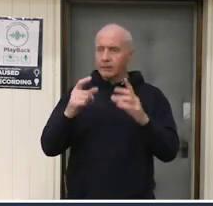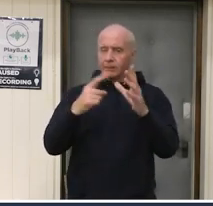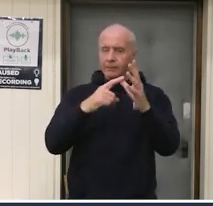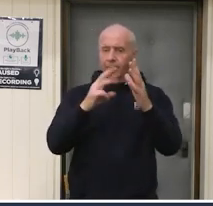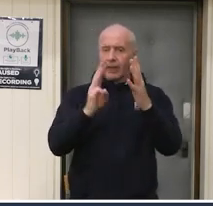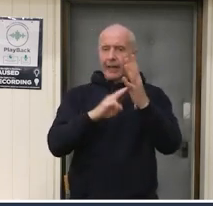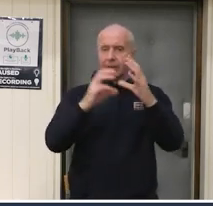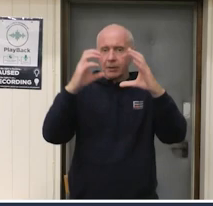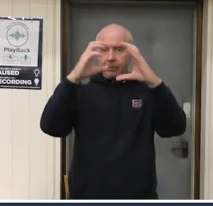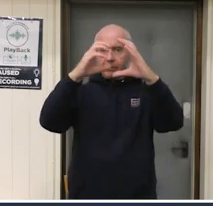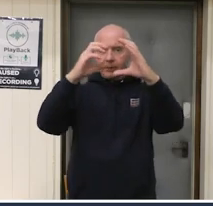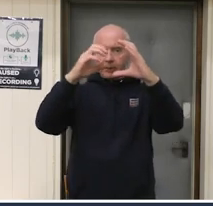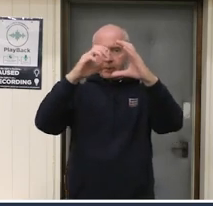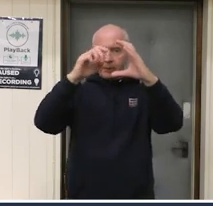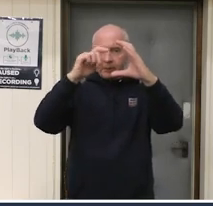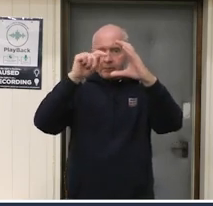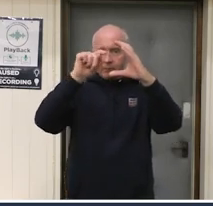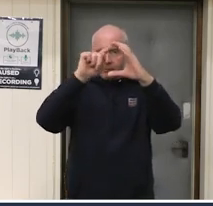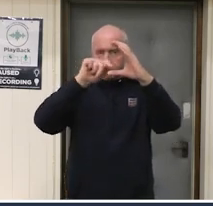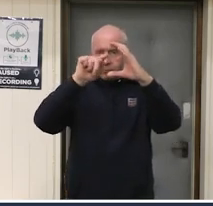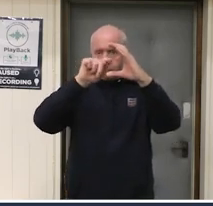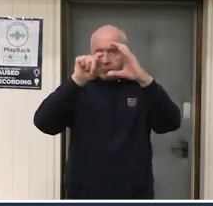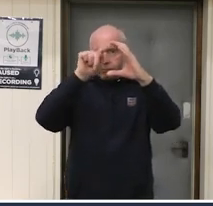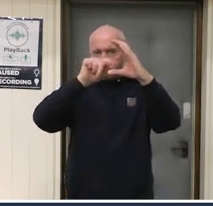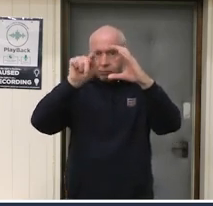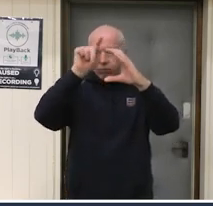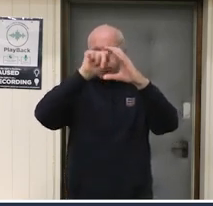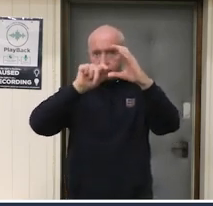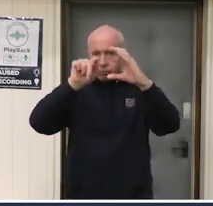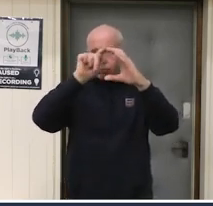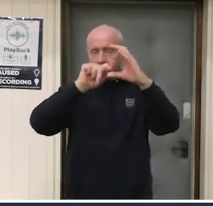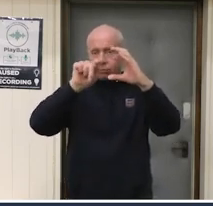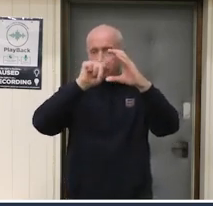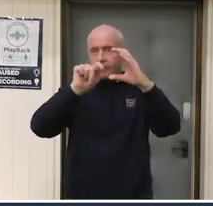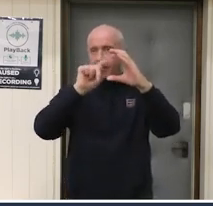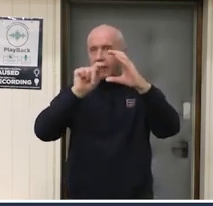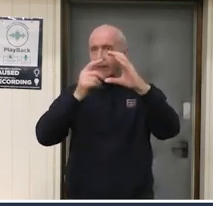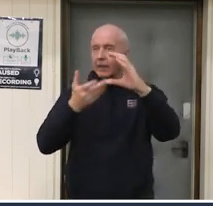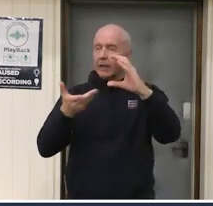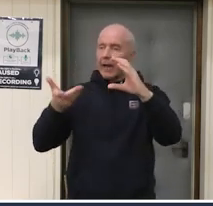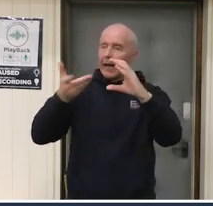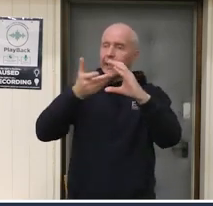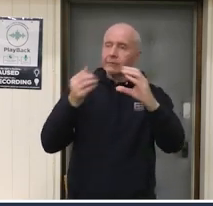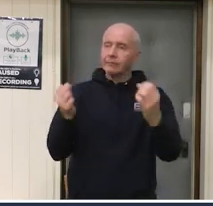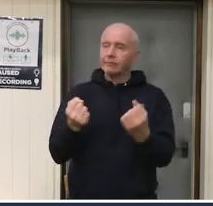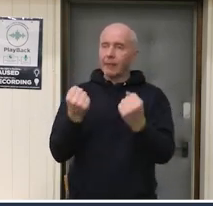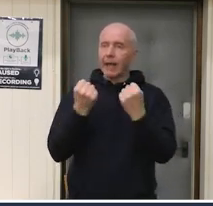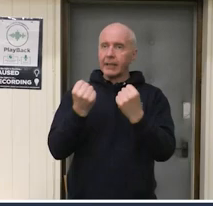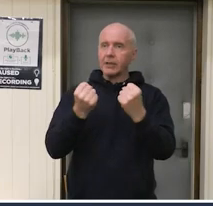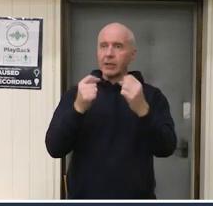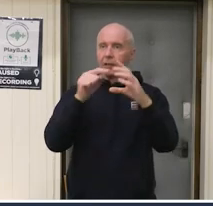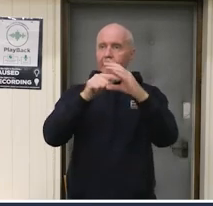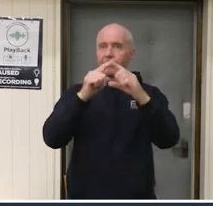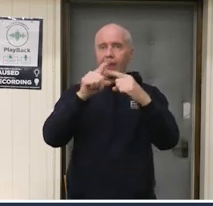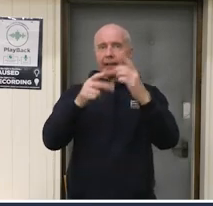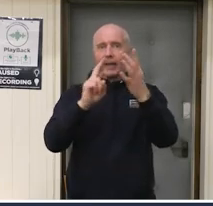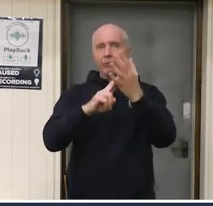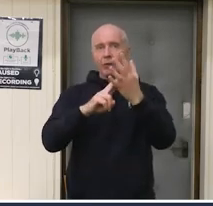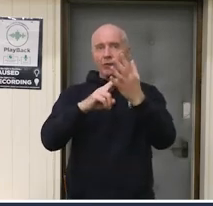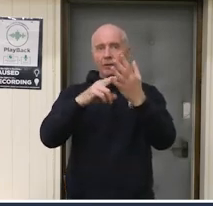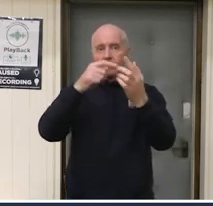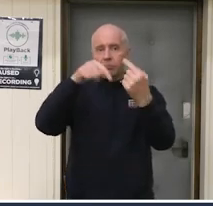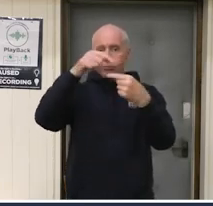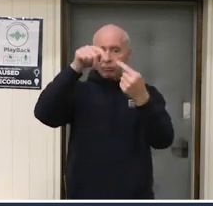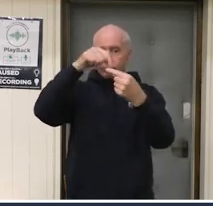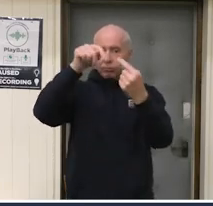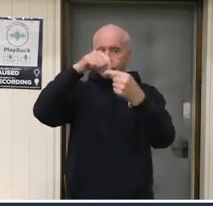electrons kind of whizzing around the outside. Eventually, if you add energy to that system, the electrons can gain enough energy that